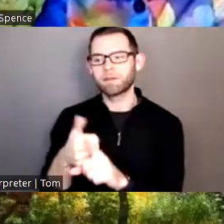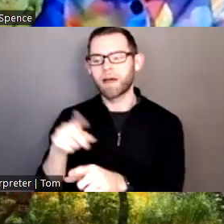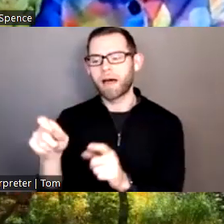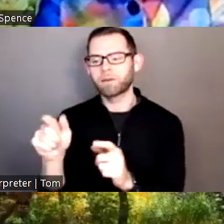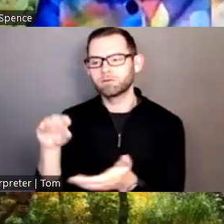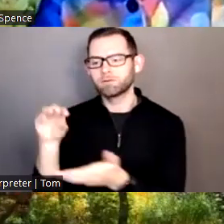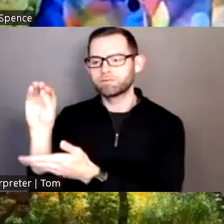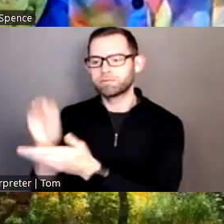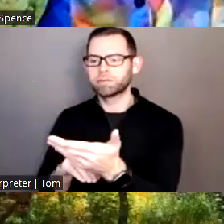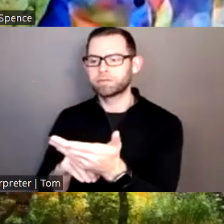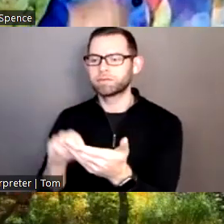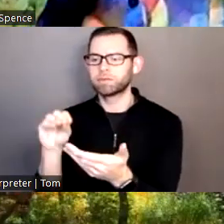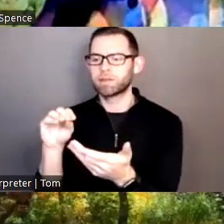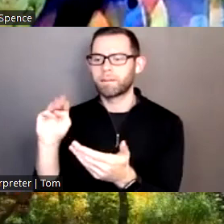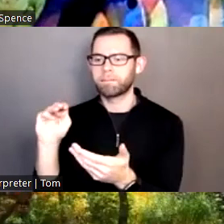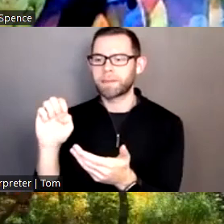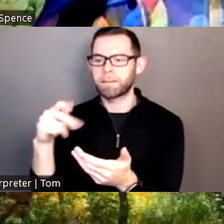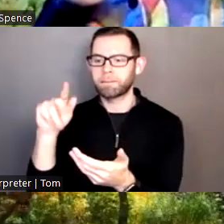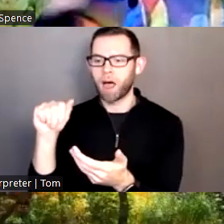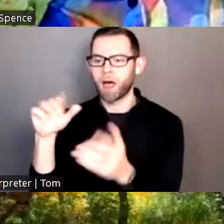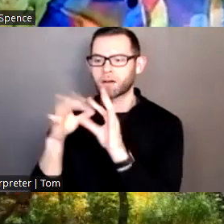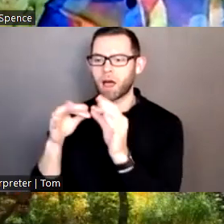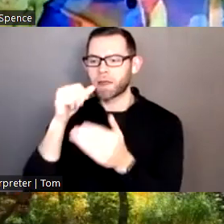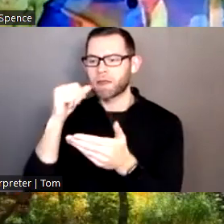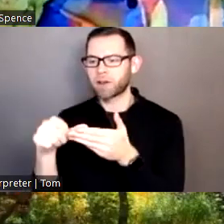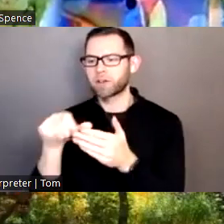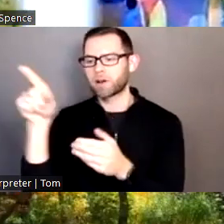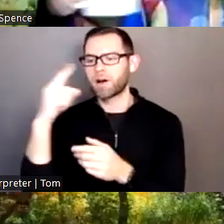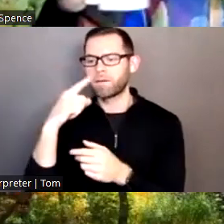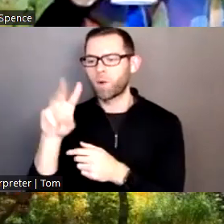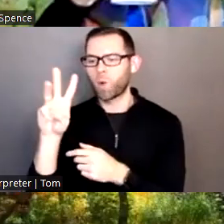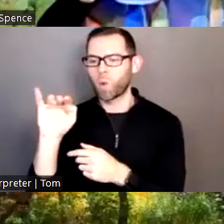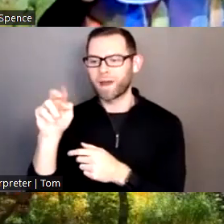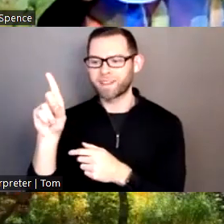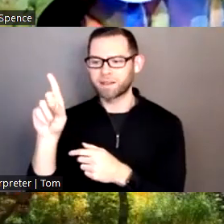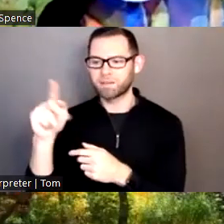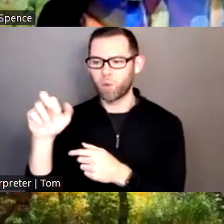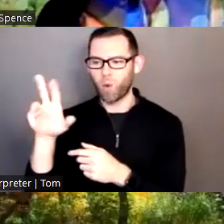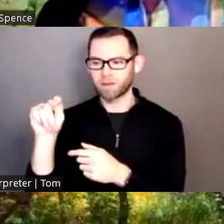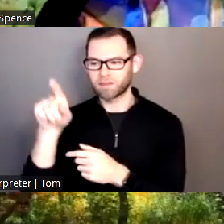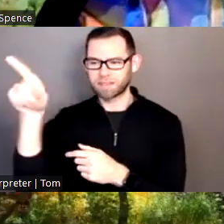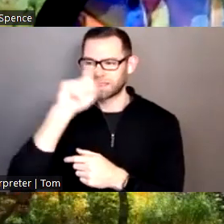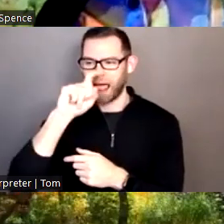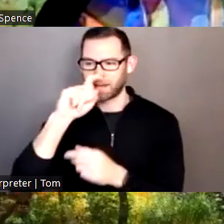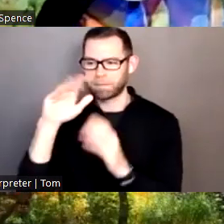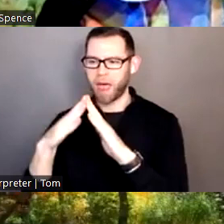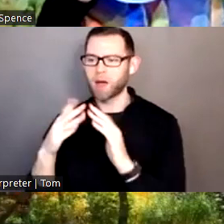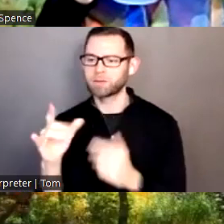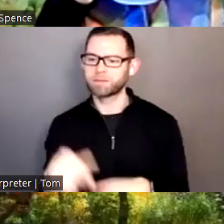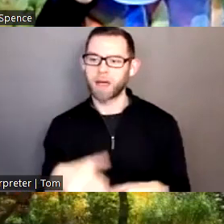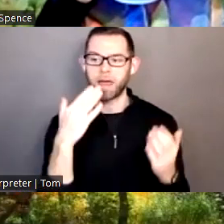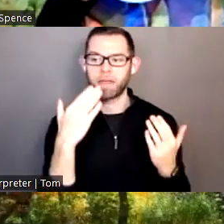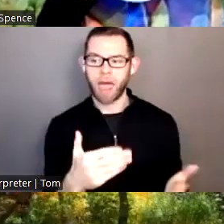Windport in Salem. Thank you for making yourselves available. Merci pour Comments mettre are regularly for disponible. debriefing Salem Alliance for the Environment on where to